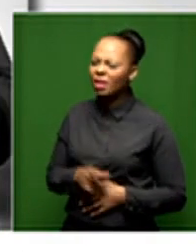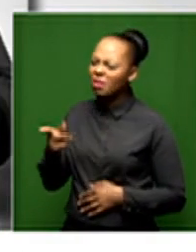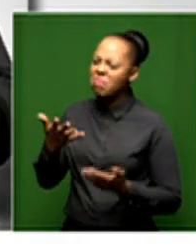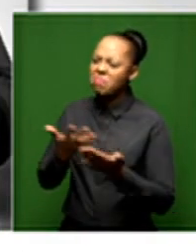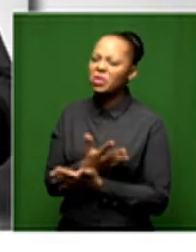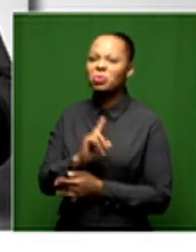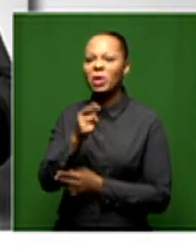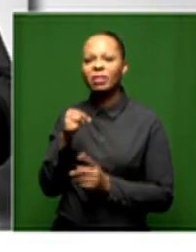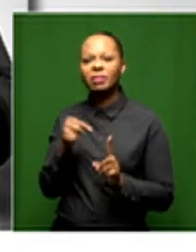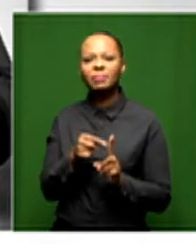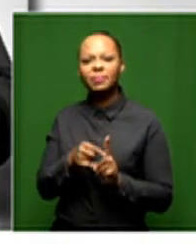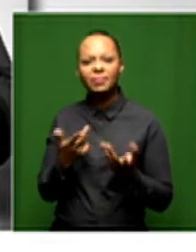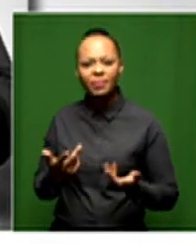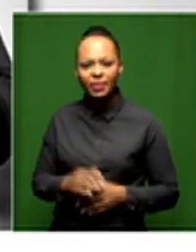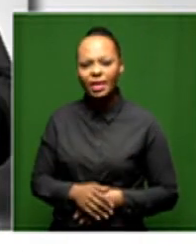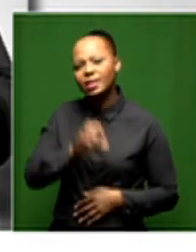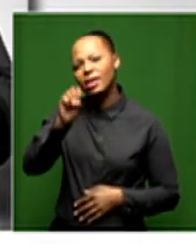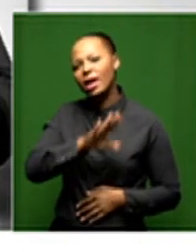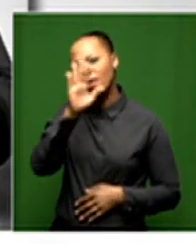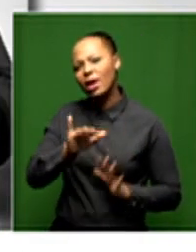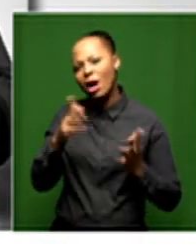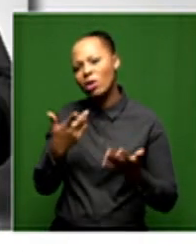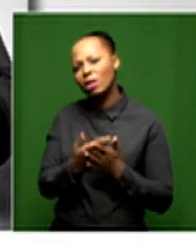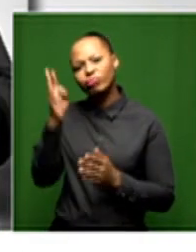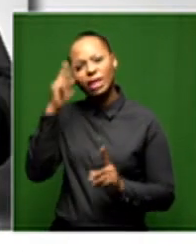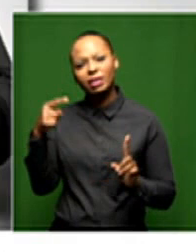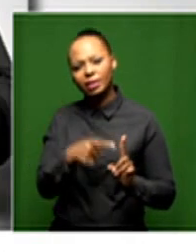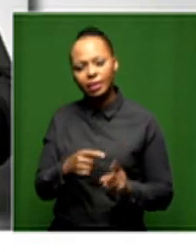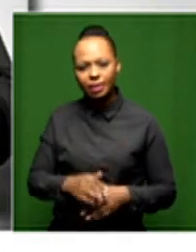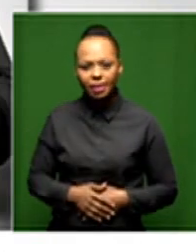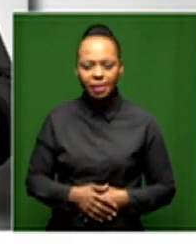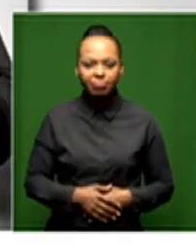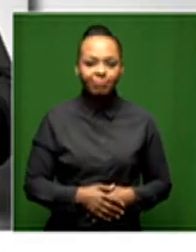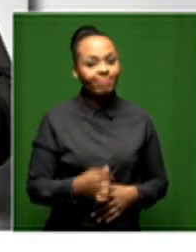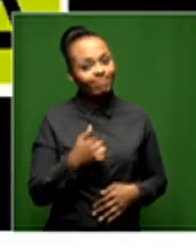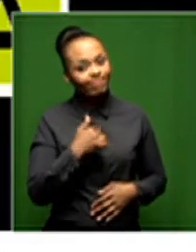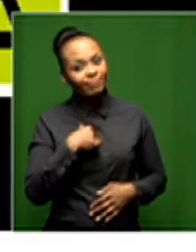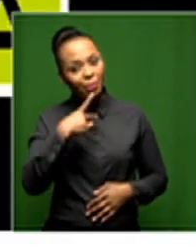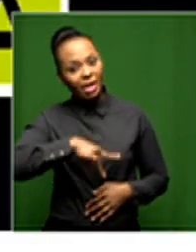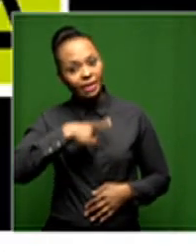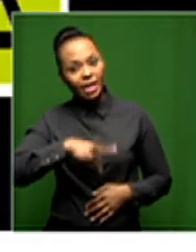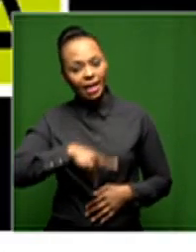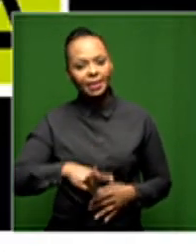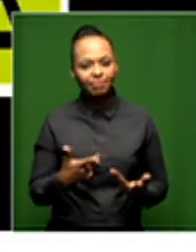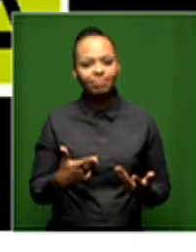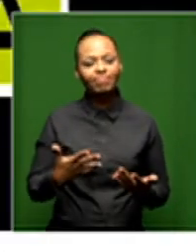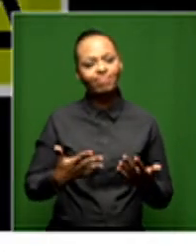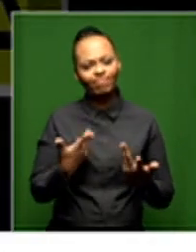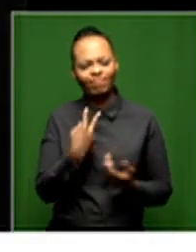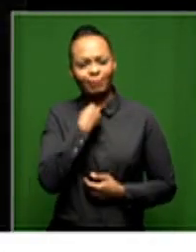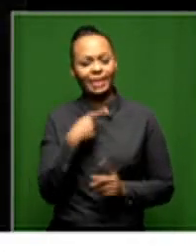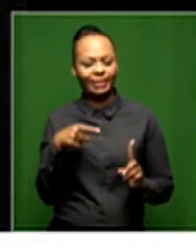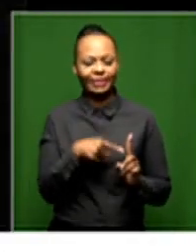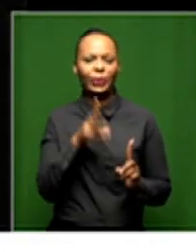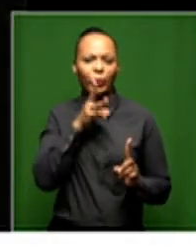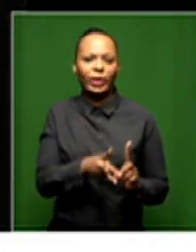And how should South Africans remember him? For me, personally, I'm just going to miss a funny guy,